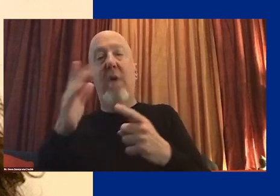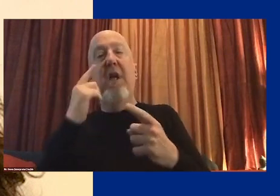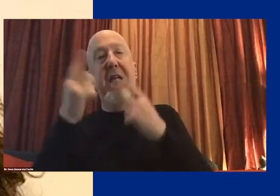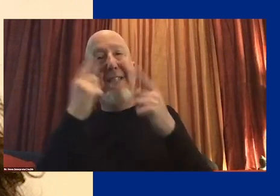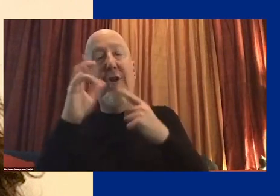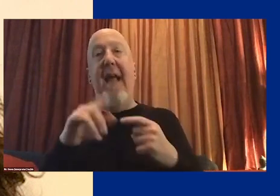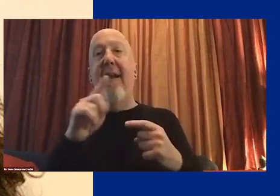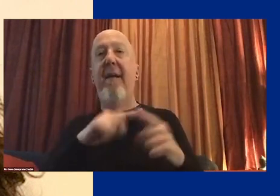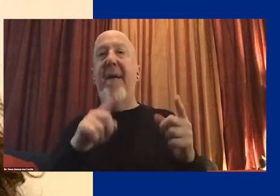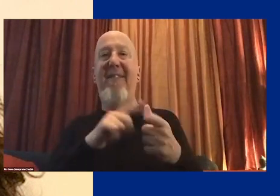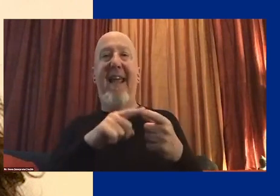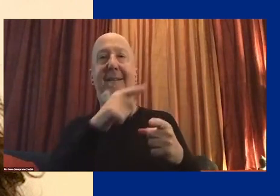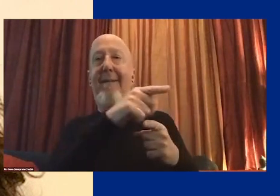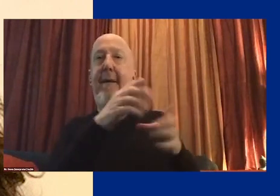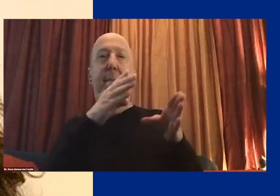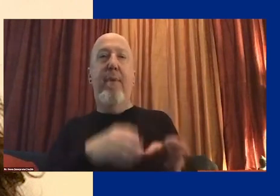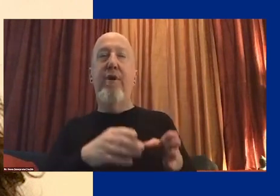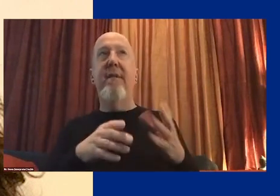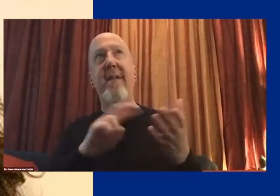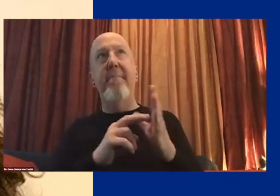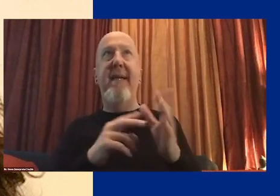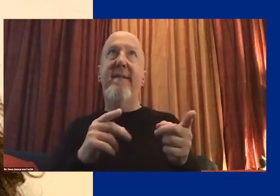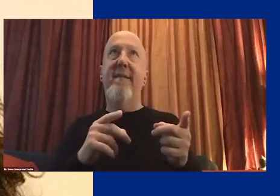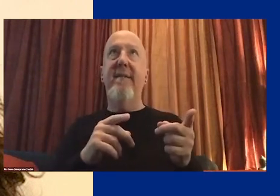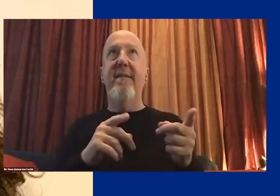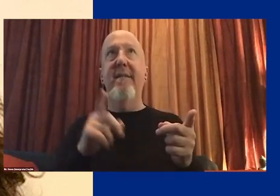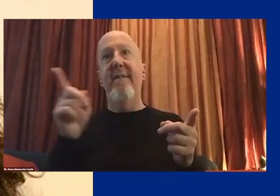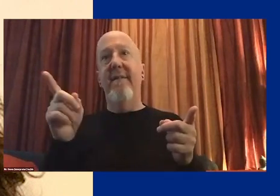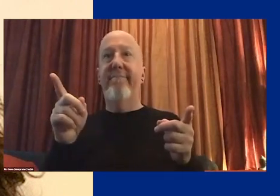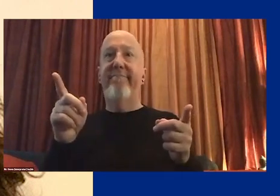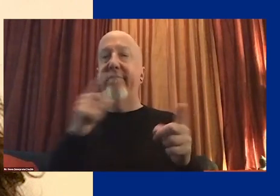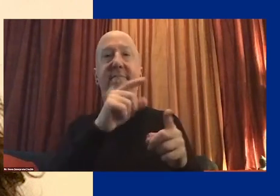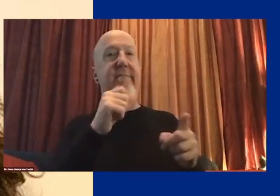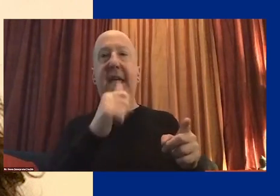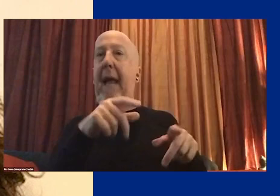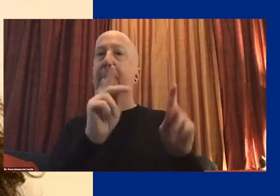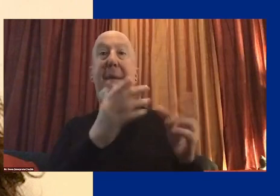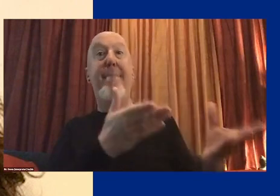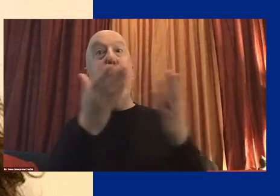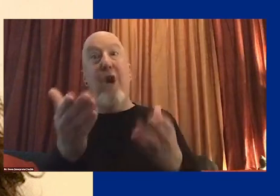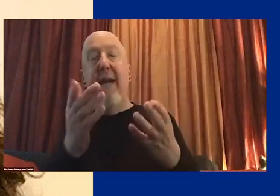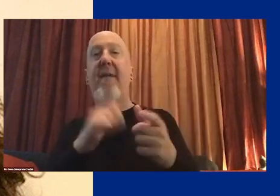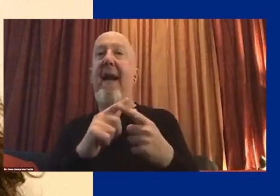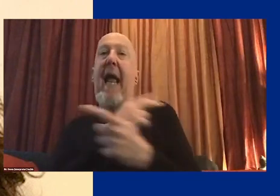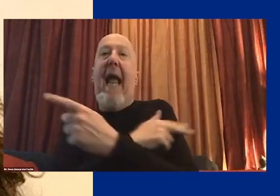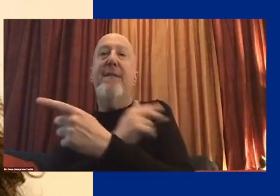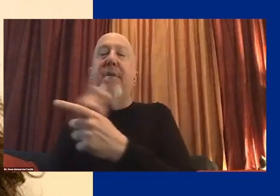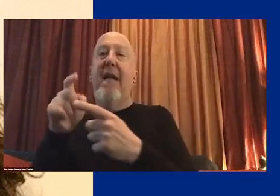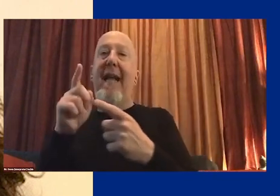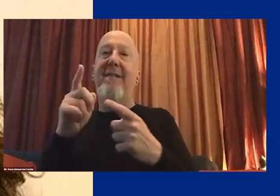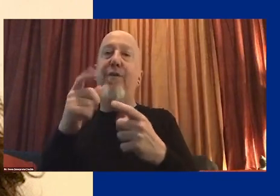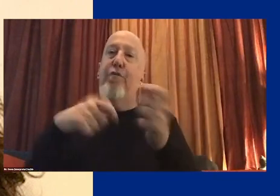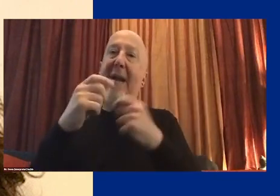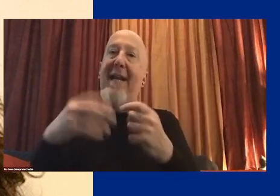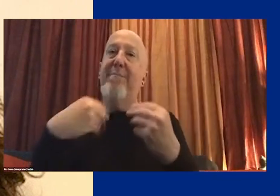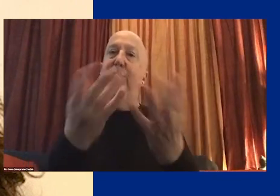the person would need to be provided equipment that would replace the equipment that was not being permitted to come in.